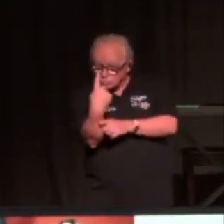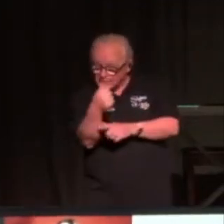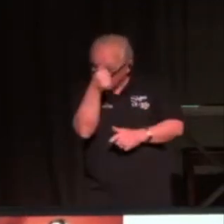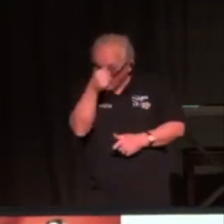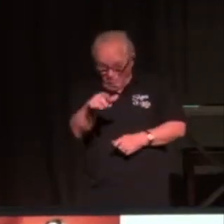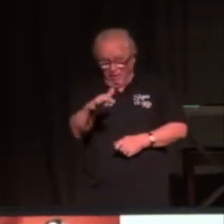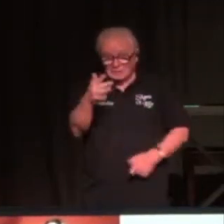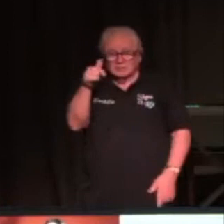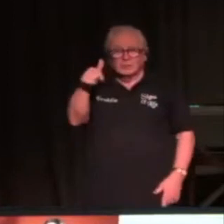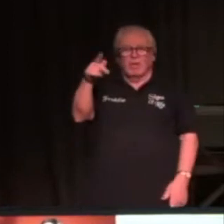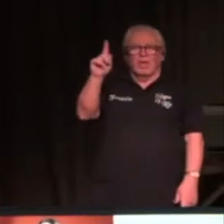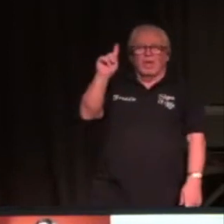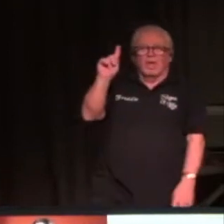there,